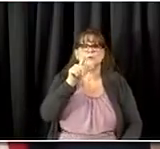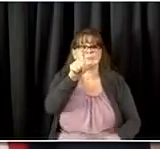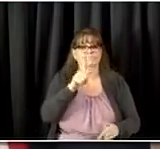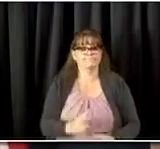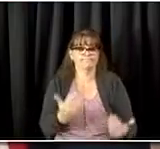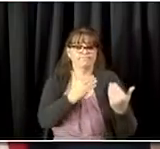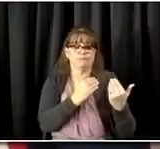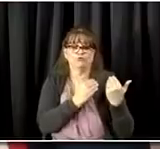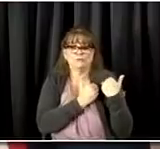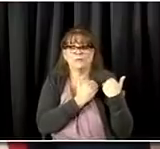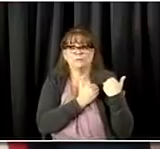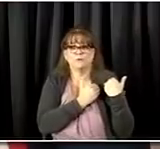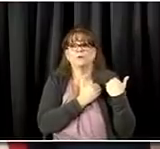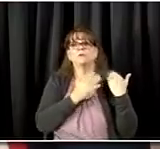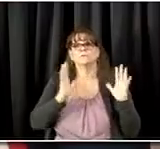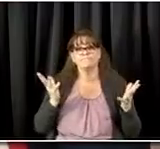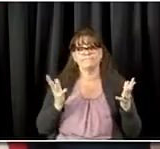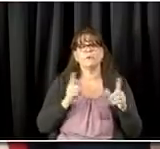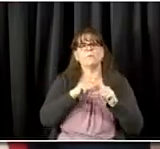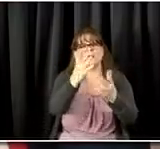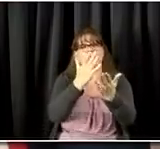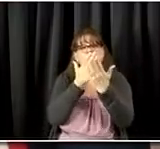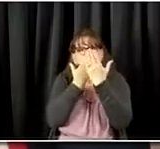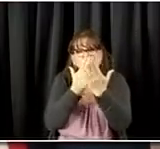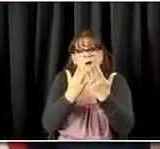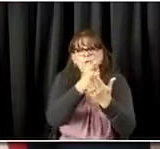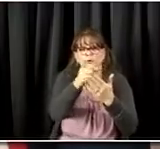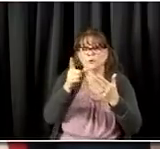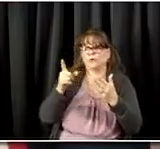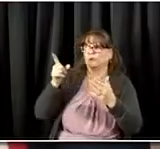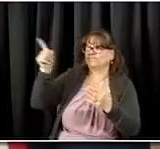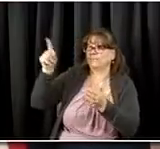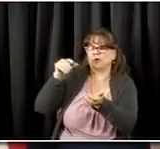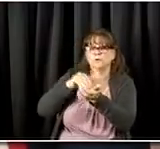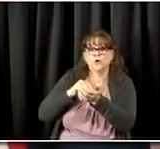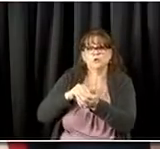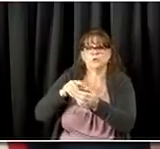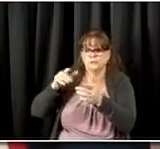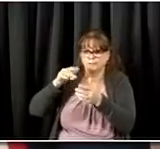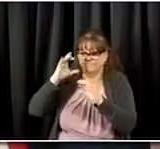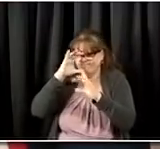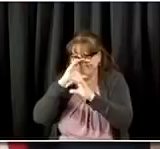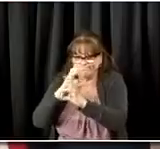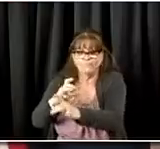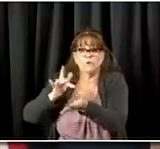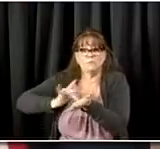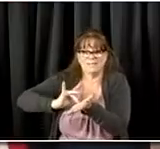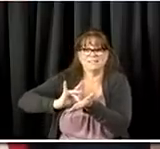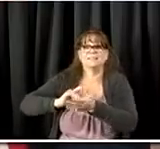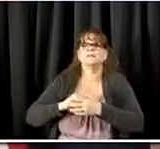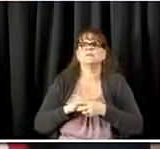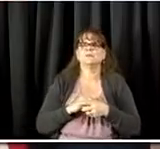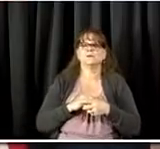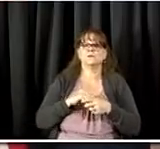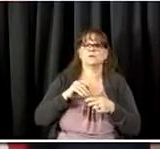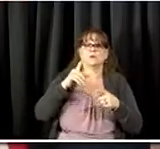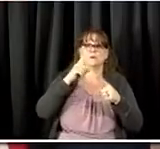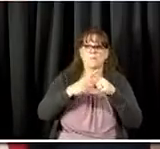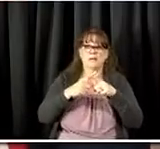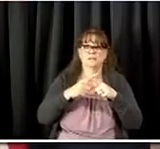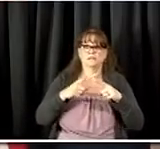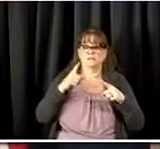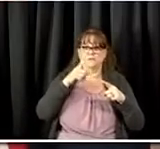who, I would add, in addition to working long hours and stressful conditions, are absolutely put themselves at risk, which is why they will